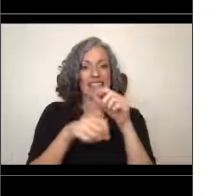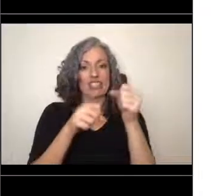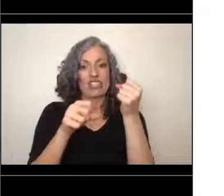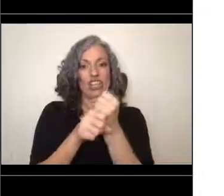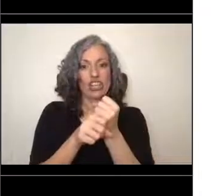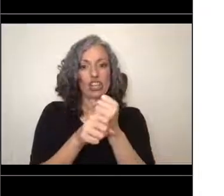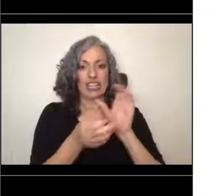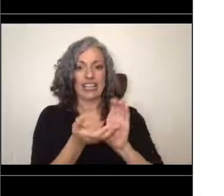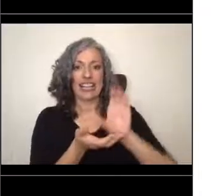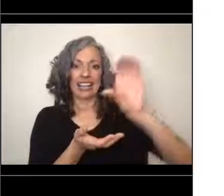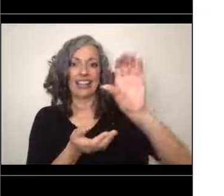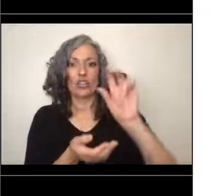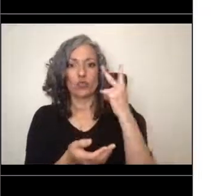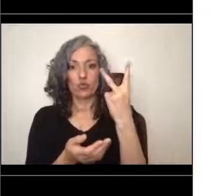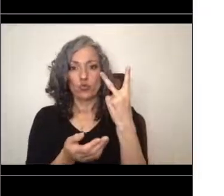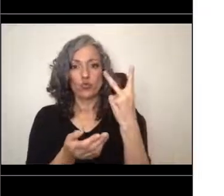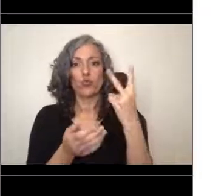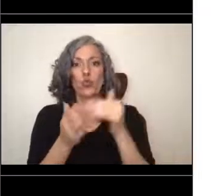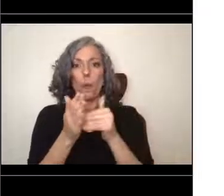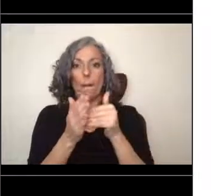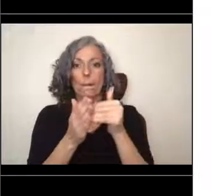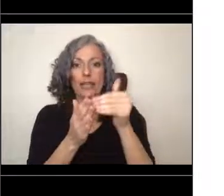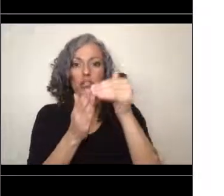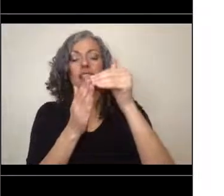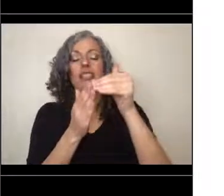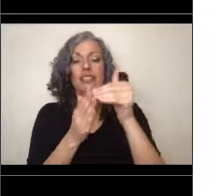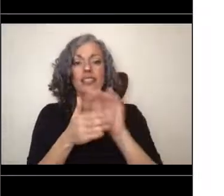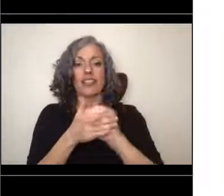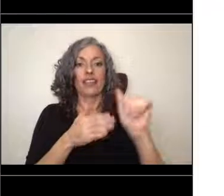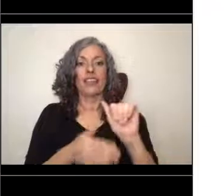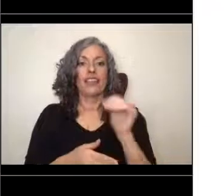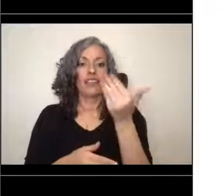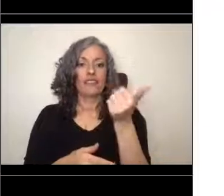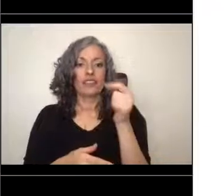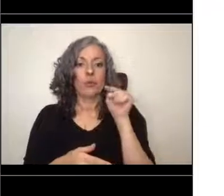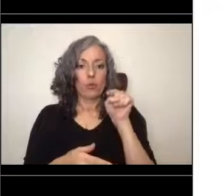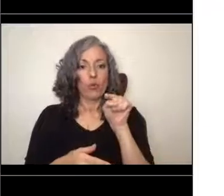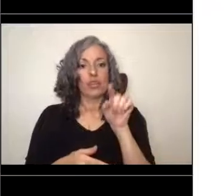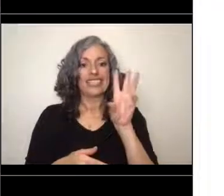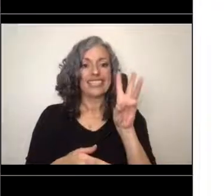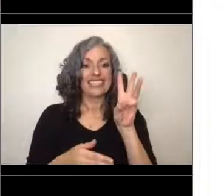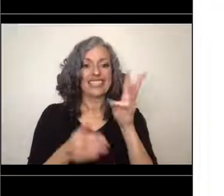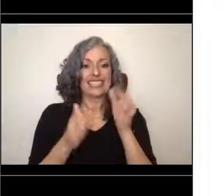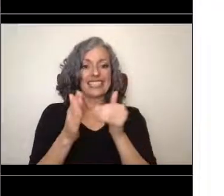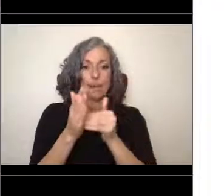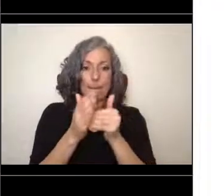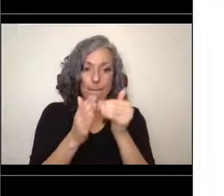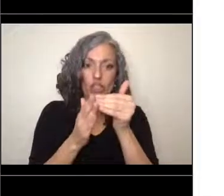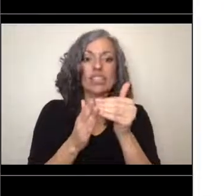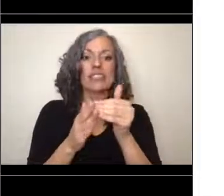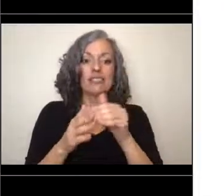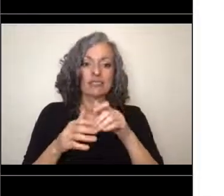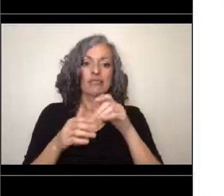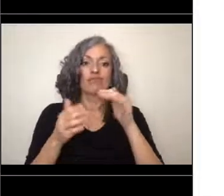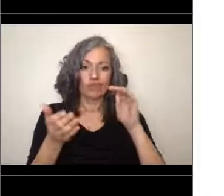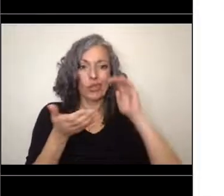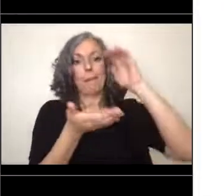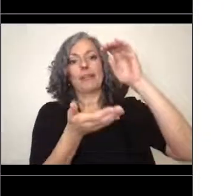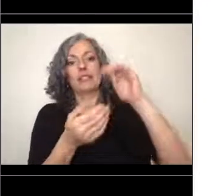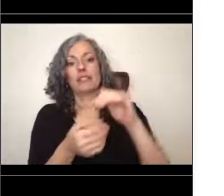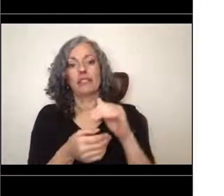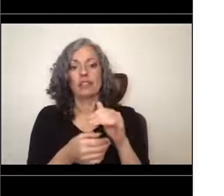$2 billion of the total $15.6 billion allocation capacity. This represents about 13%